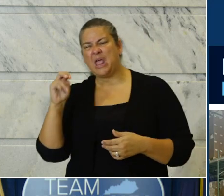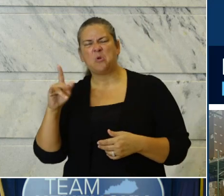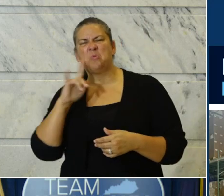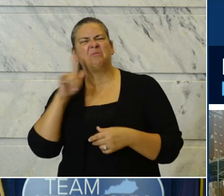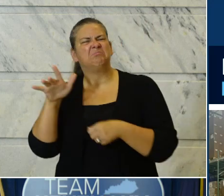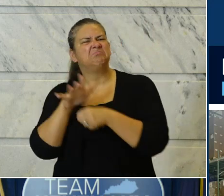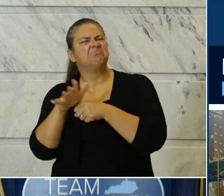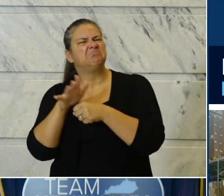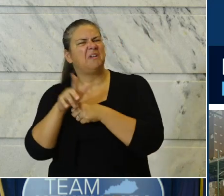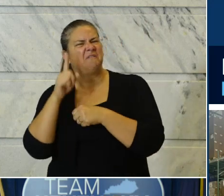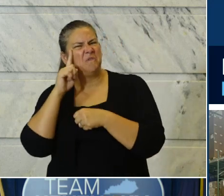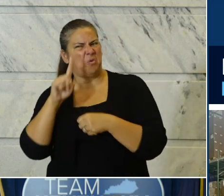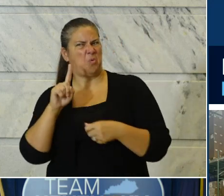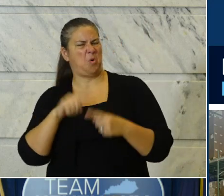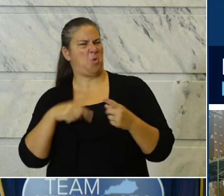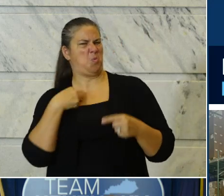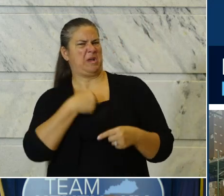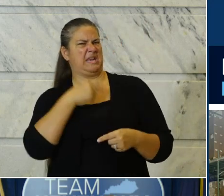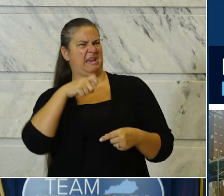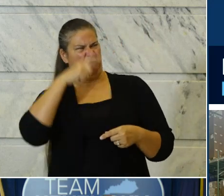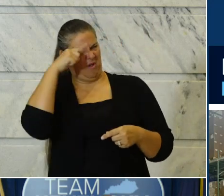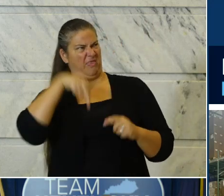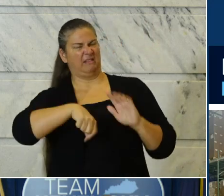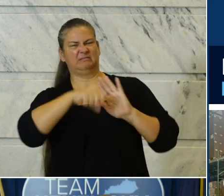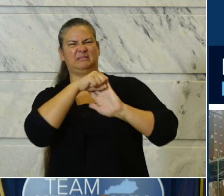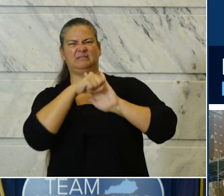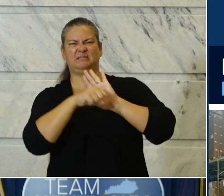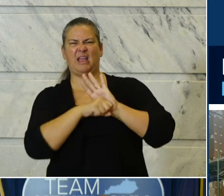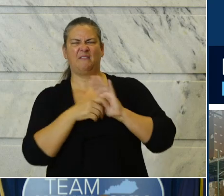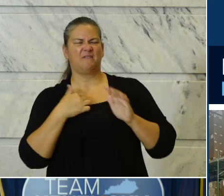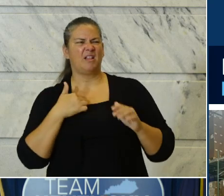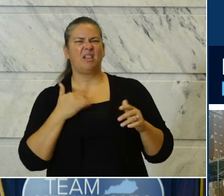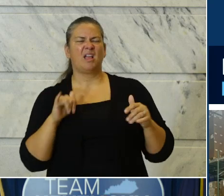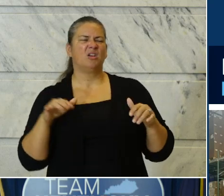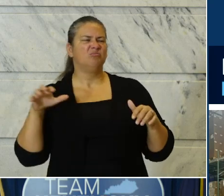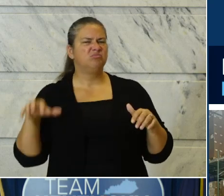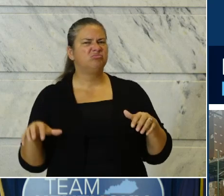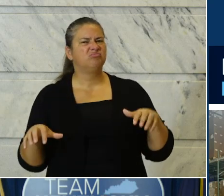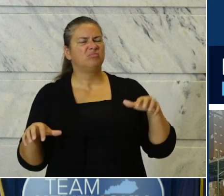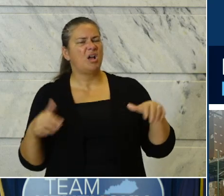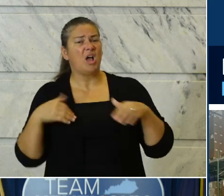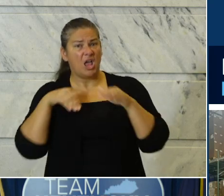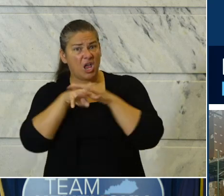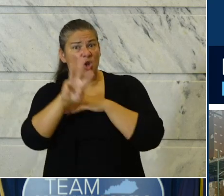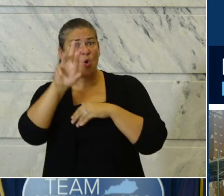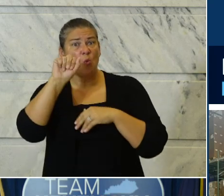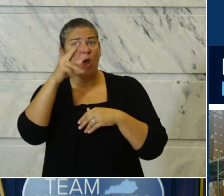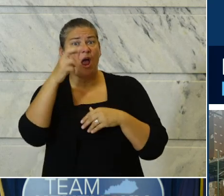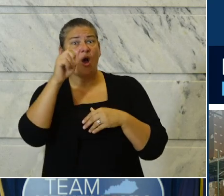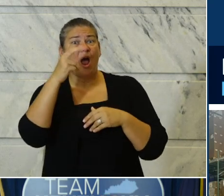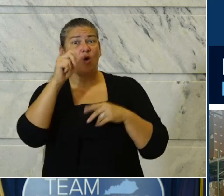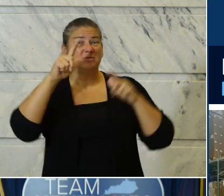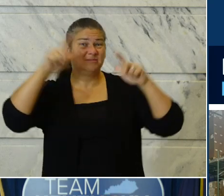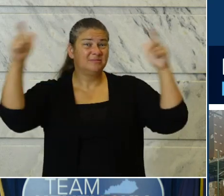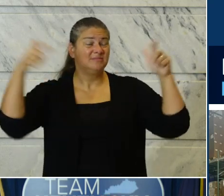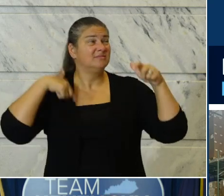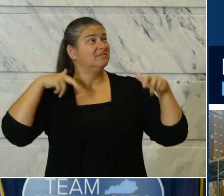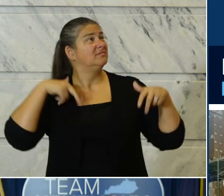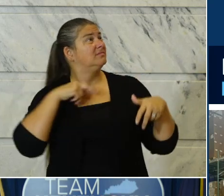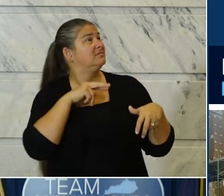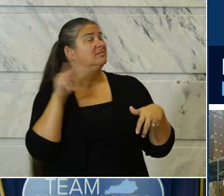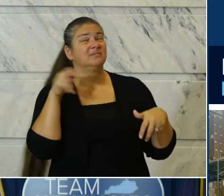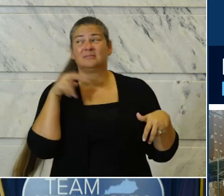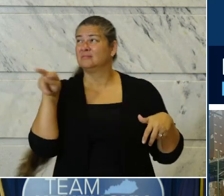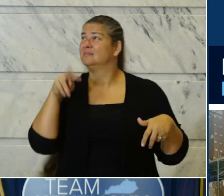our needs for this kind of statewide emergency on a sustained basis. So I went and visited the warehouse workers yesterday for our